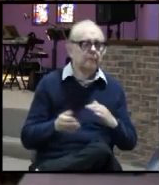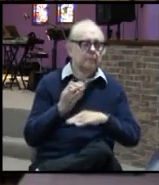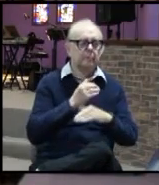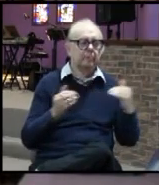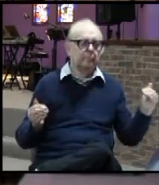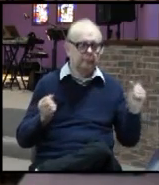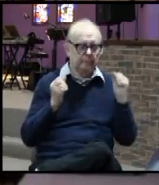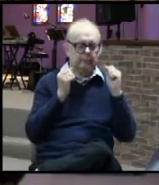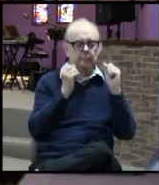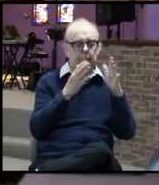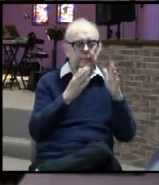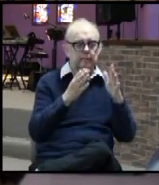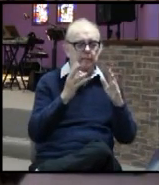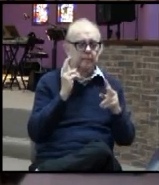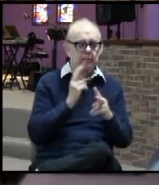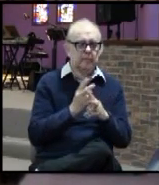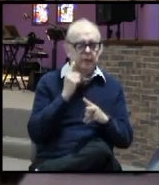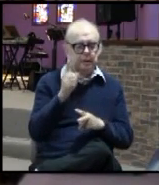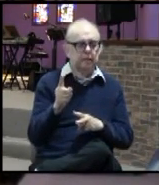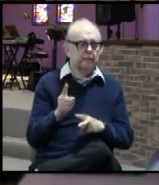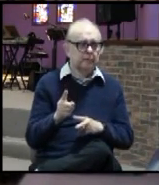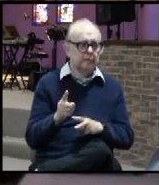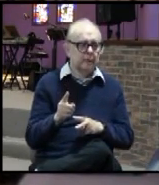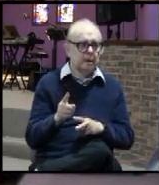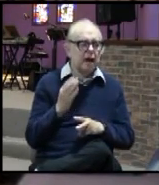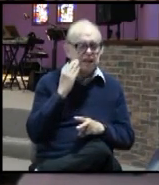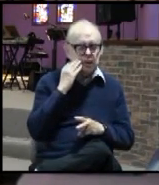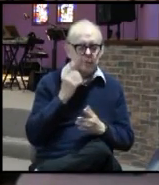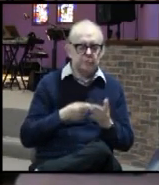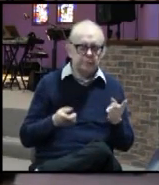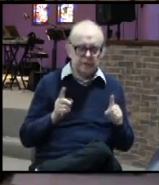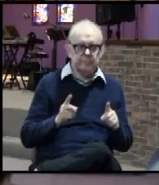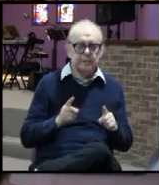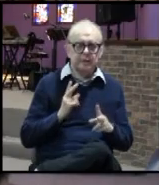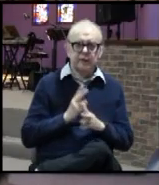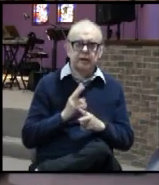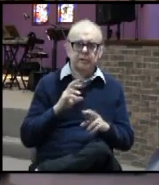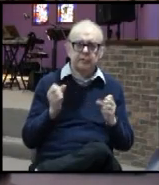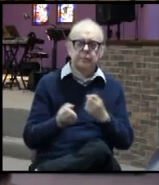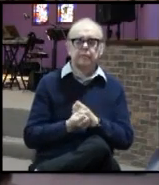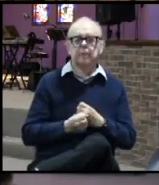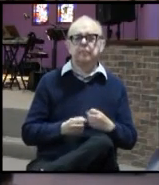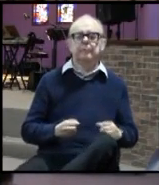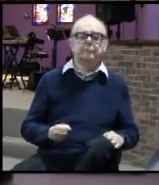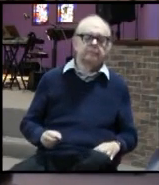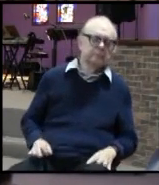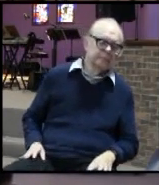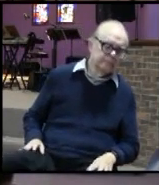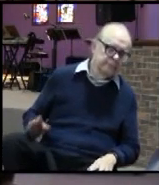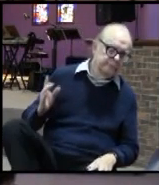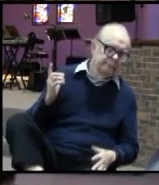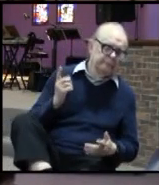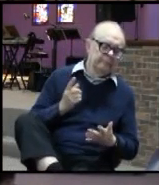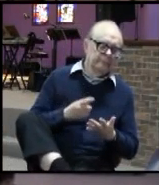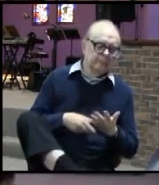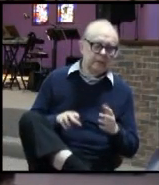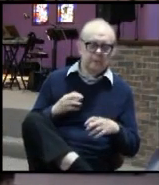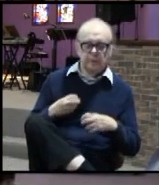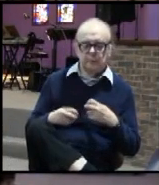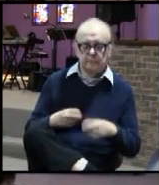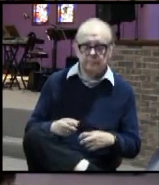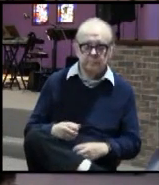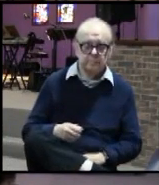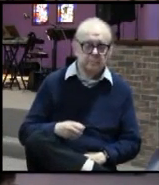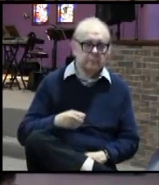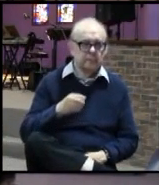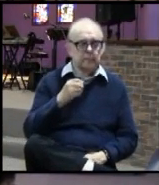is close to you, he cares, and he's competent of handling the situations. Whatever they are, he is